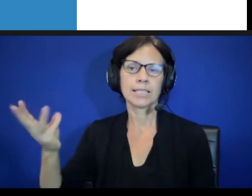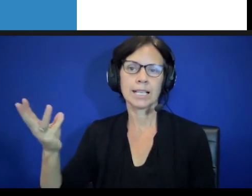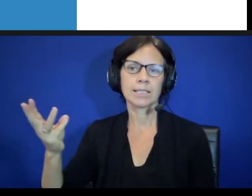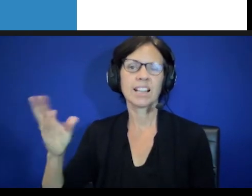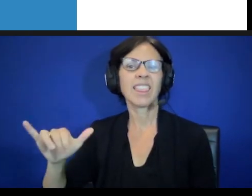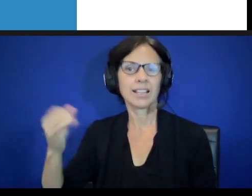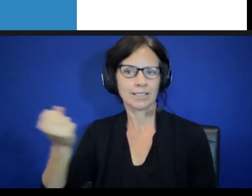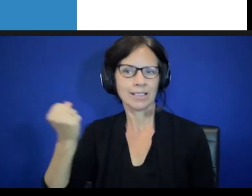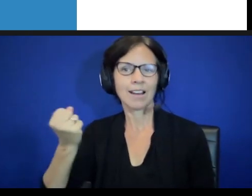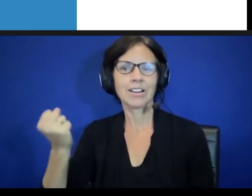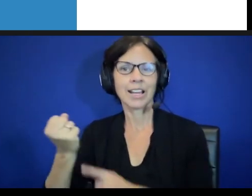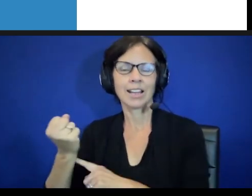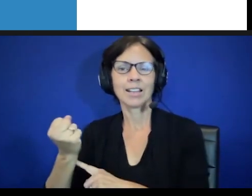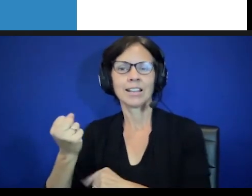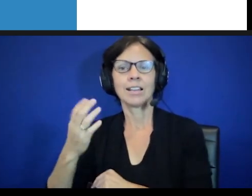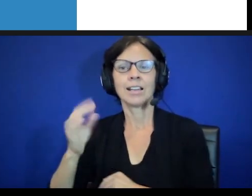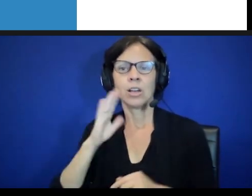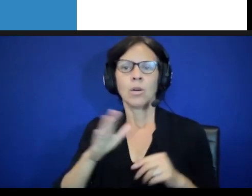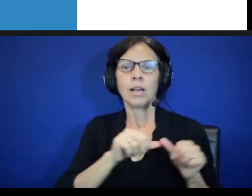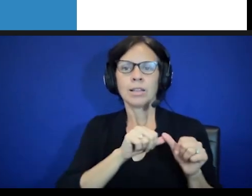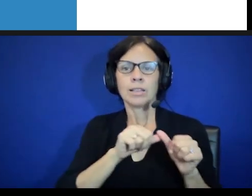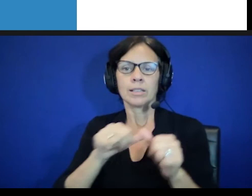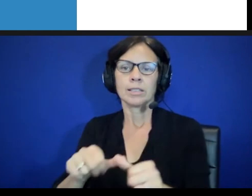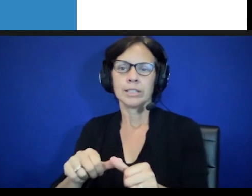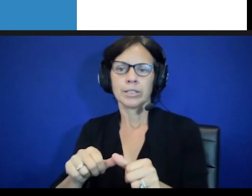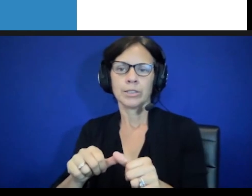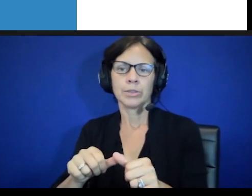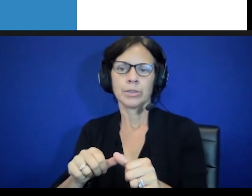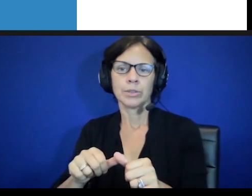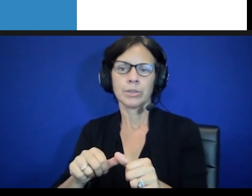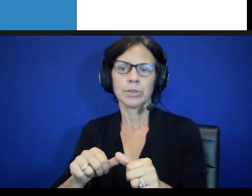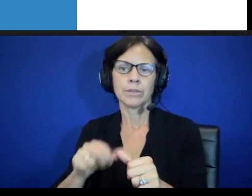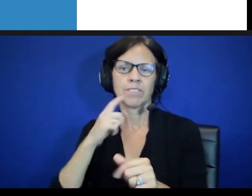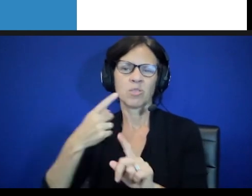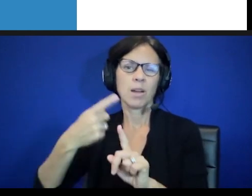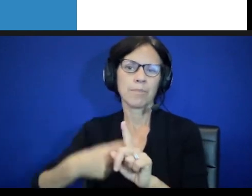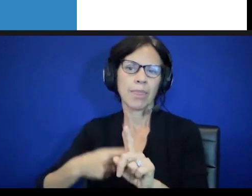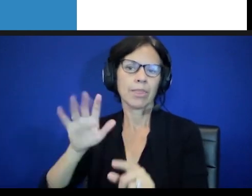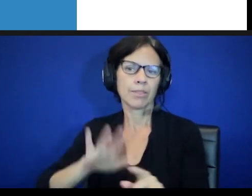Saturday, and it's going to run for a month approximately.